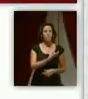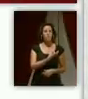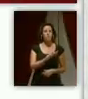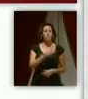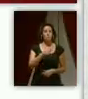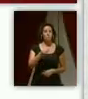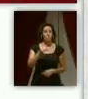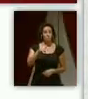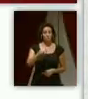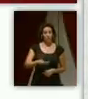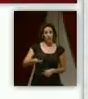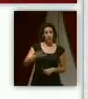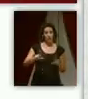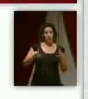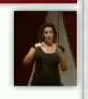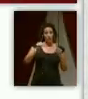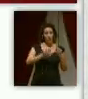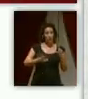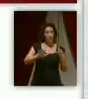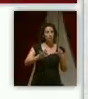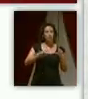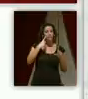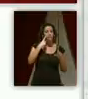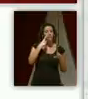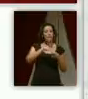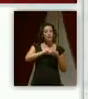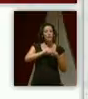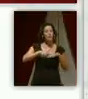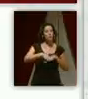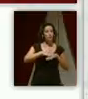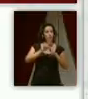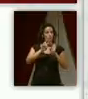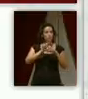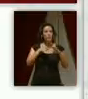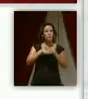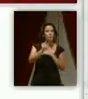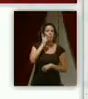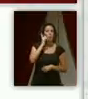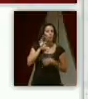type of screen. And if you scroll down, you'll be able to see the